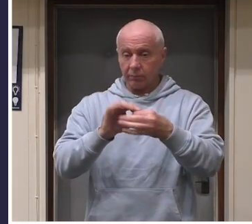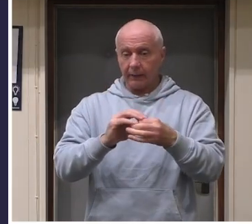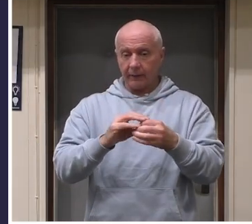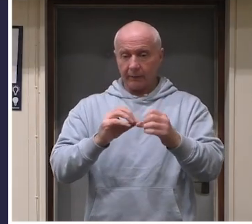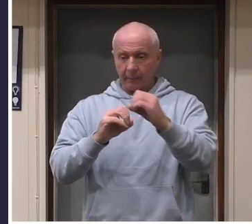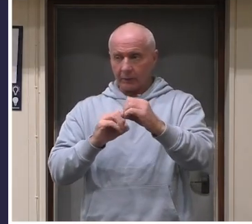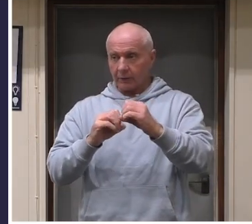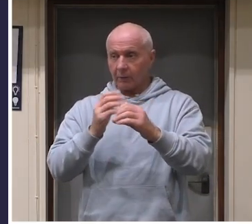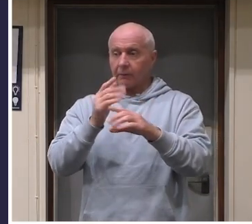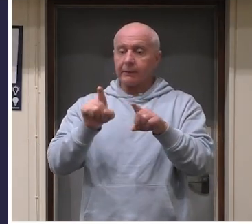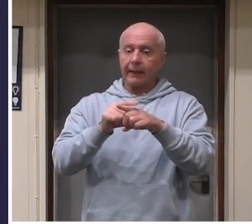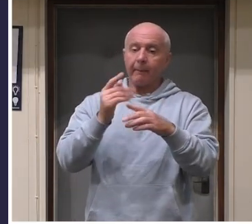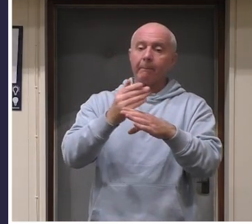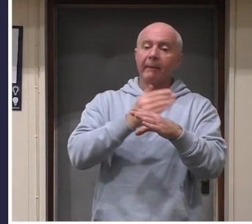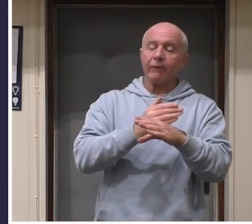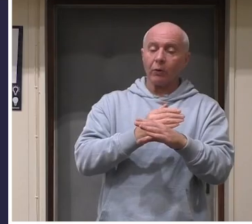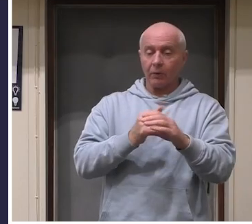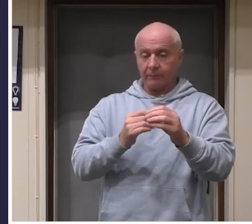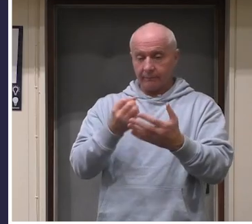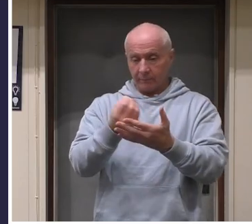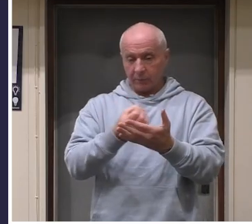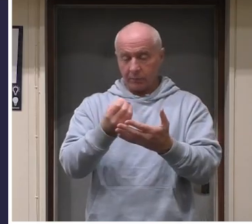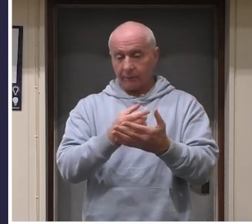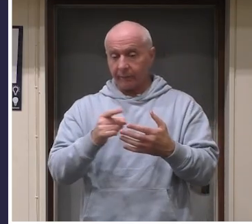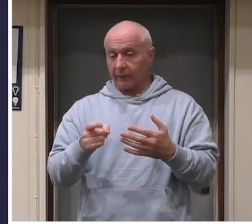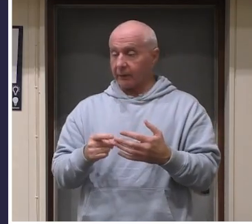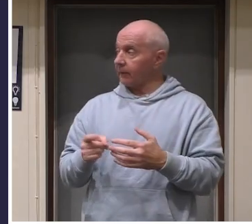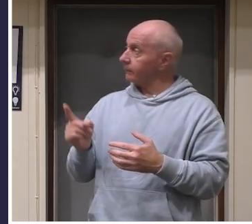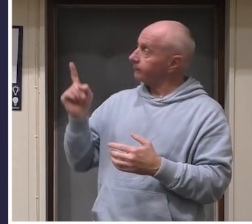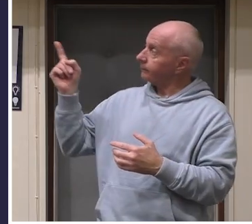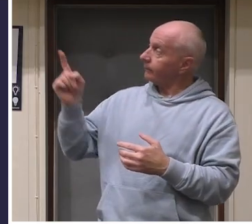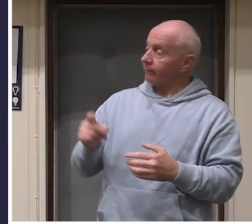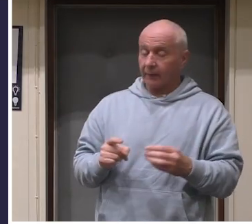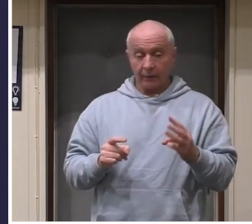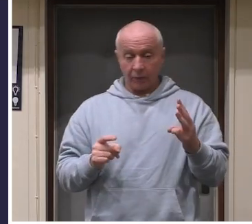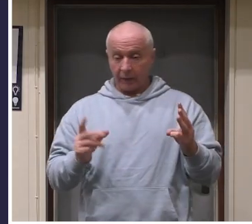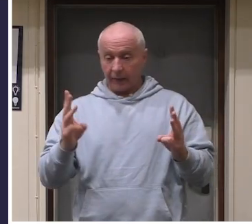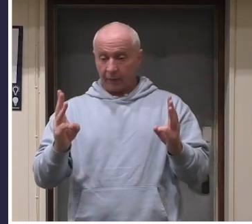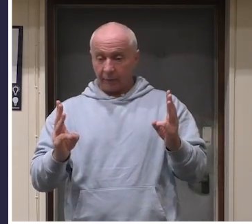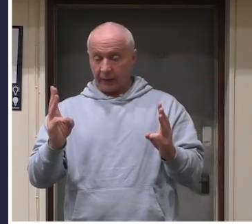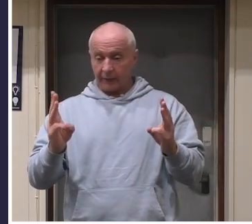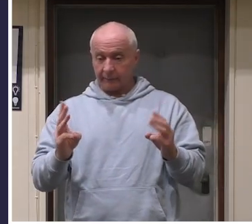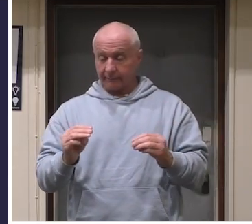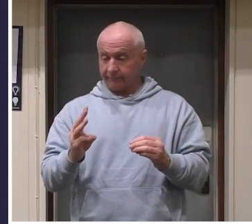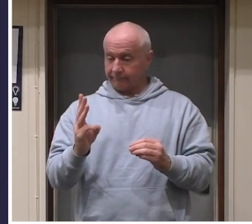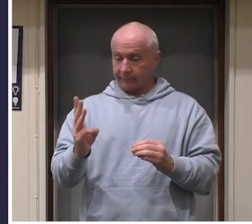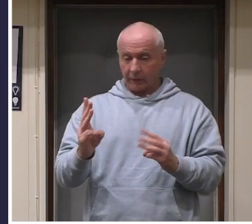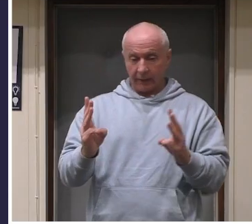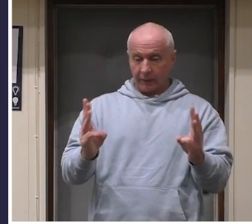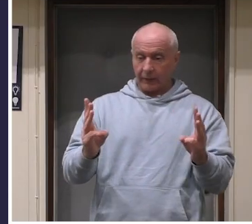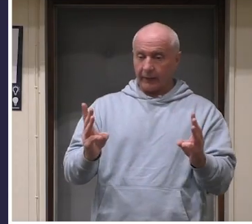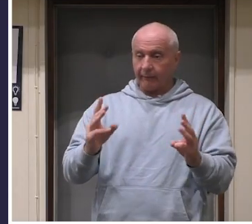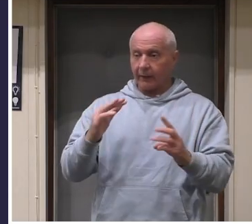the interaction with the particle. And then you'll see 3 on the right-hand side and 3 on the left-hand side. The 3 on the right-hand side have